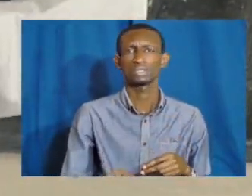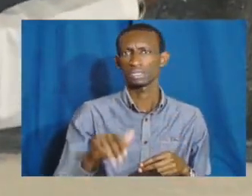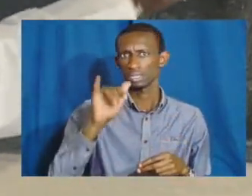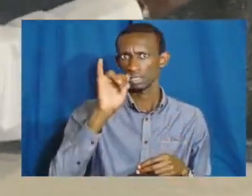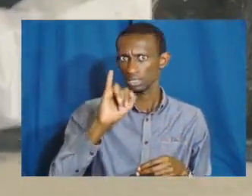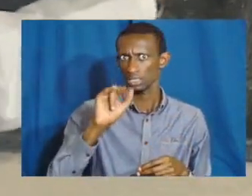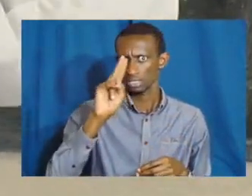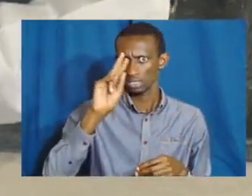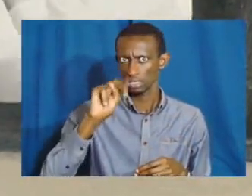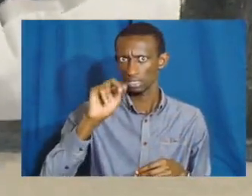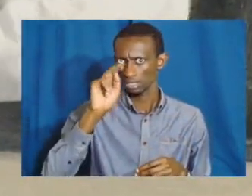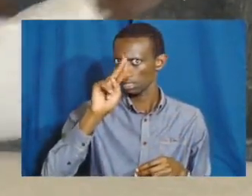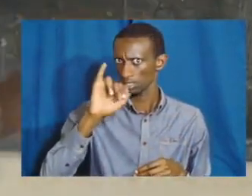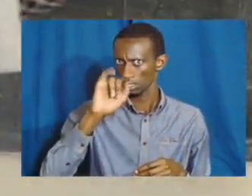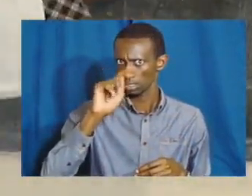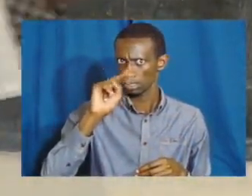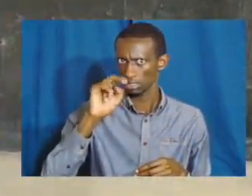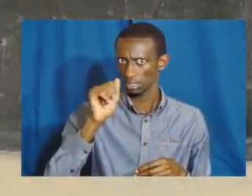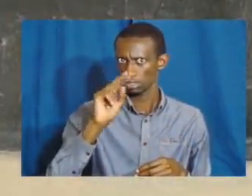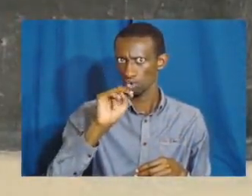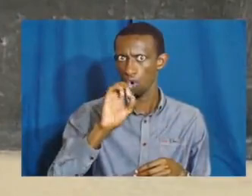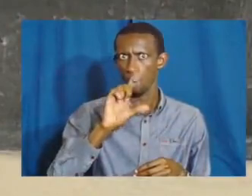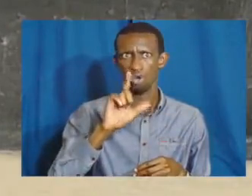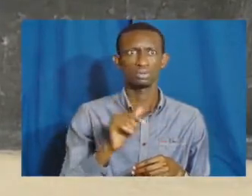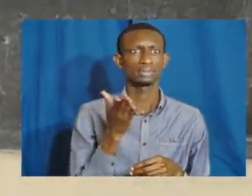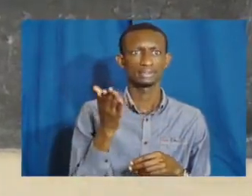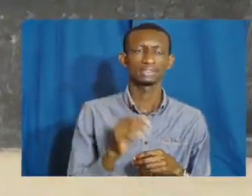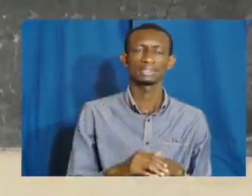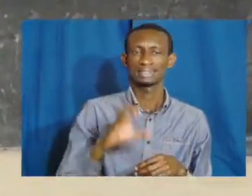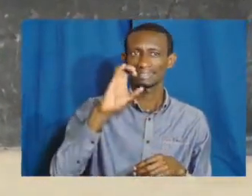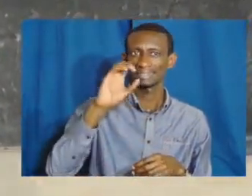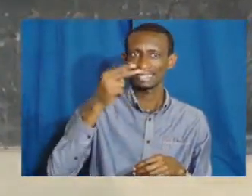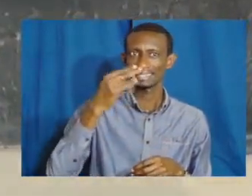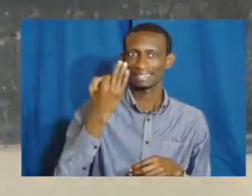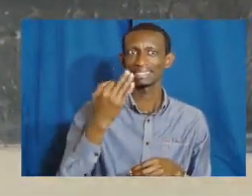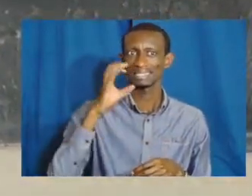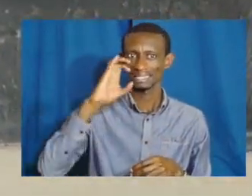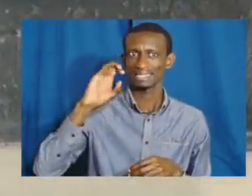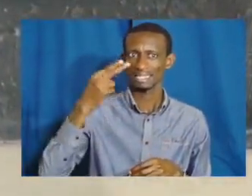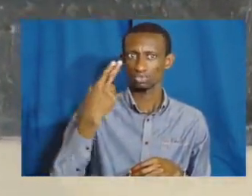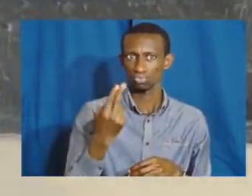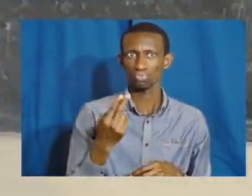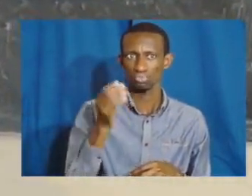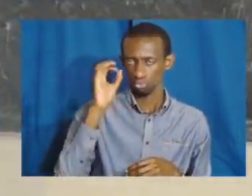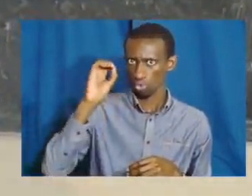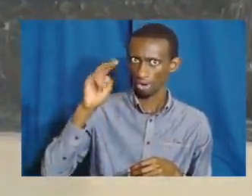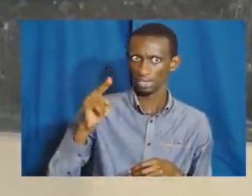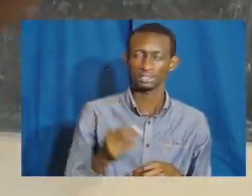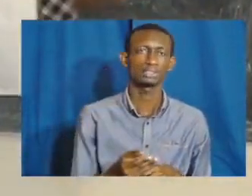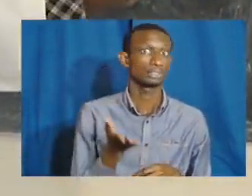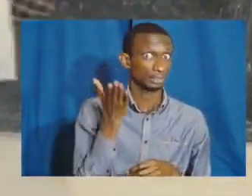CH3, CH2OH, this is only one alcohol. So that is, we looked at them. So these